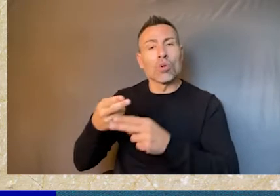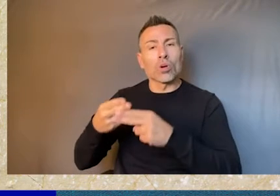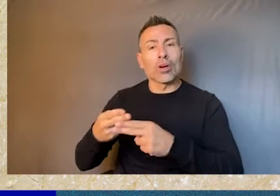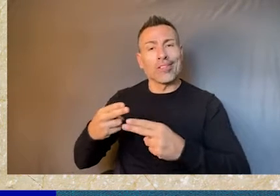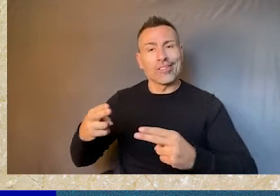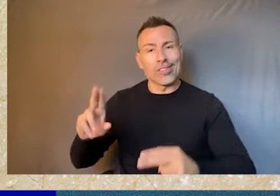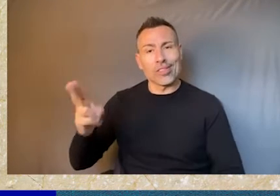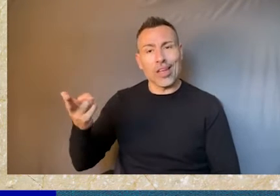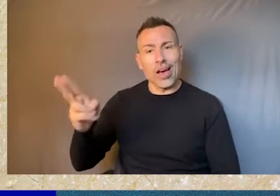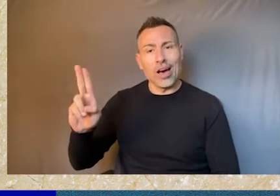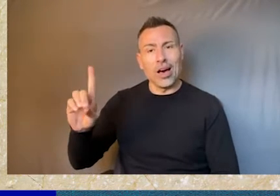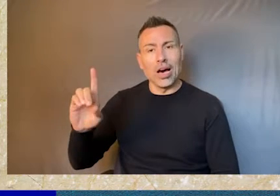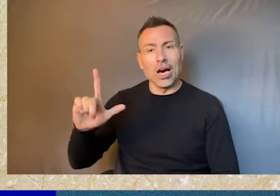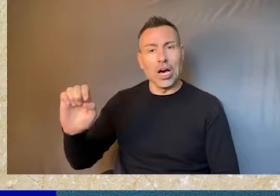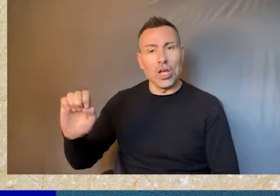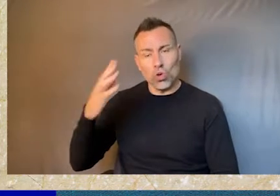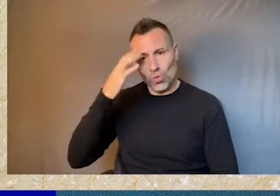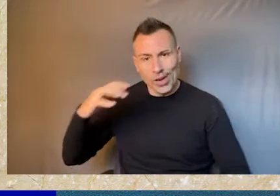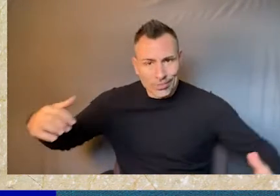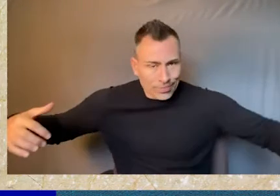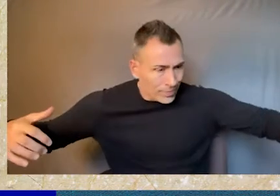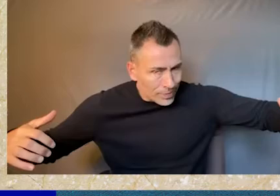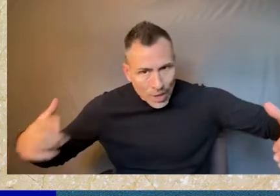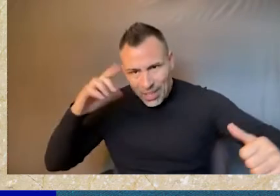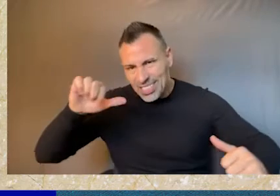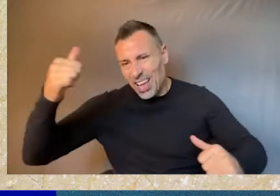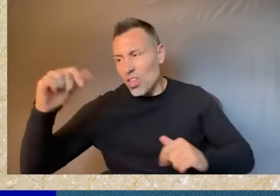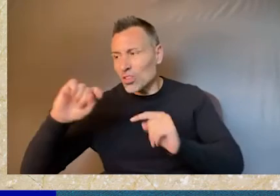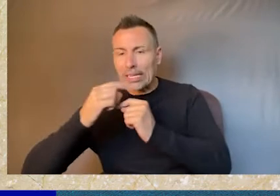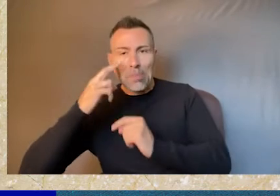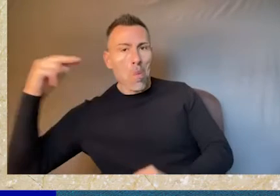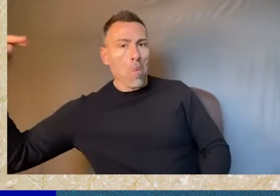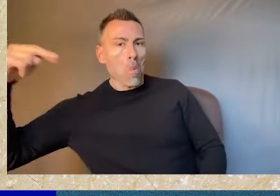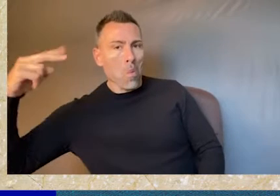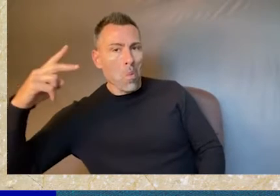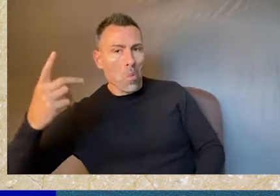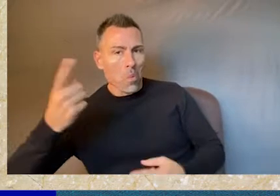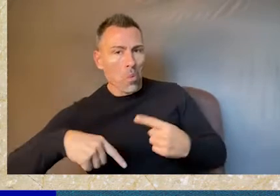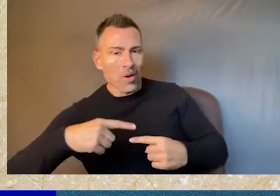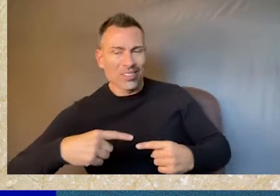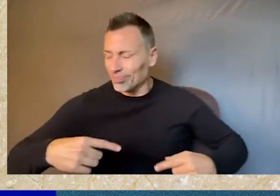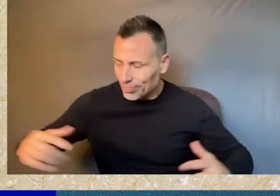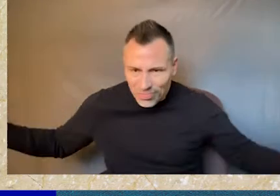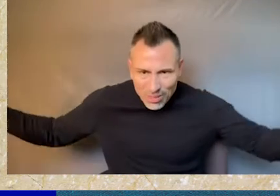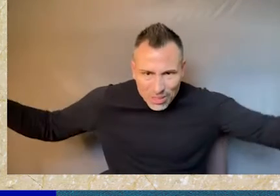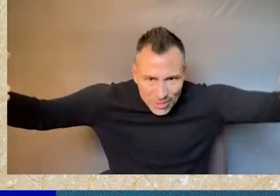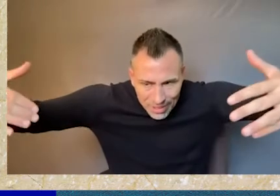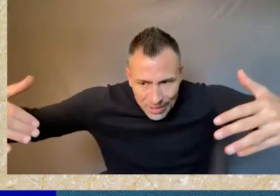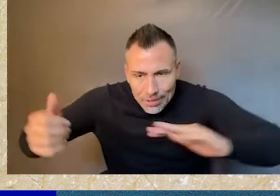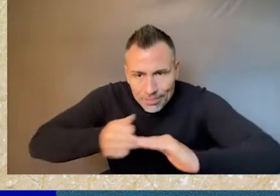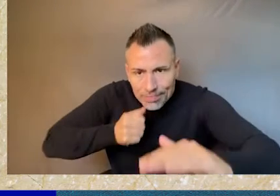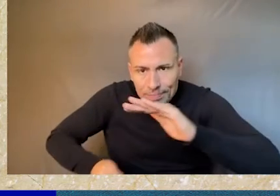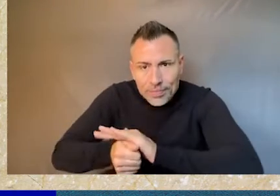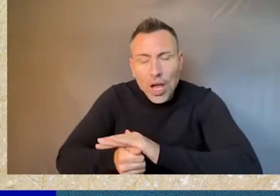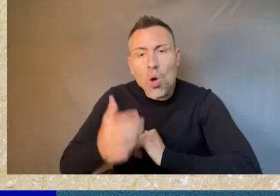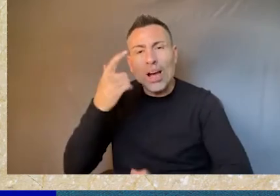Gallaudet team used to communicate their next play with their teammates. He was concerned that the other deaf teams were stealing